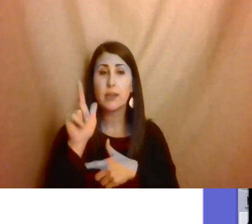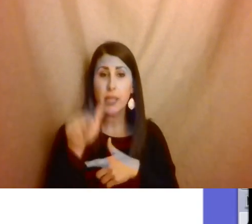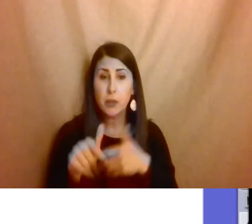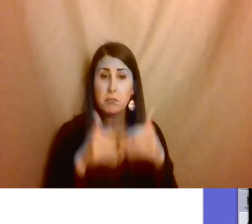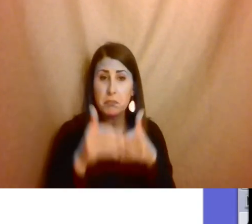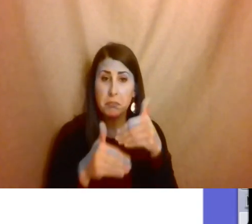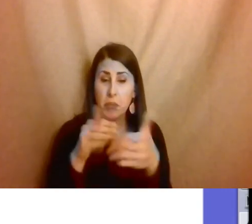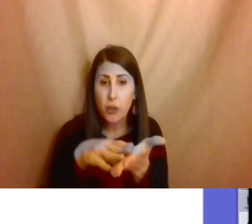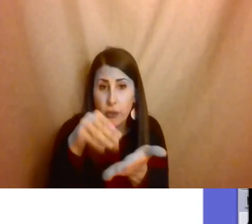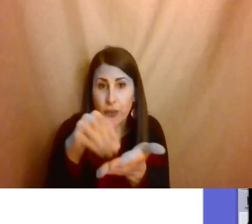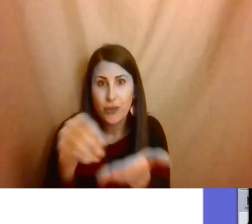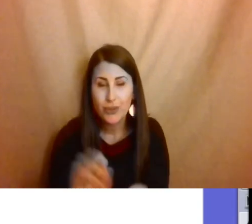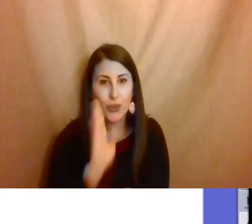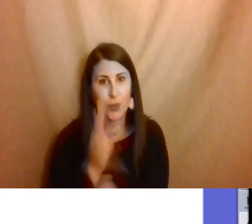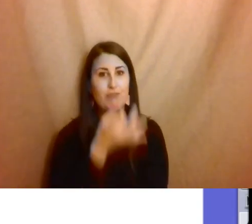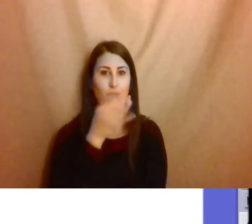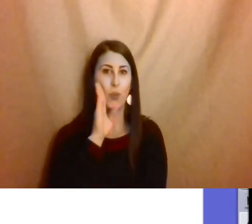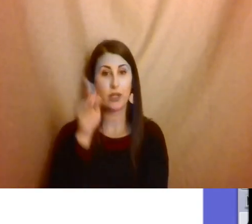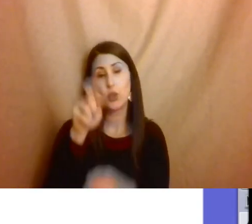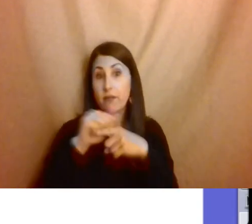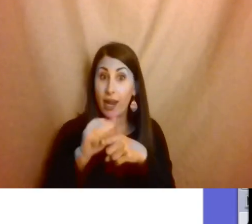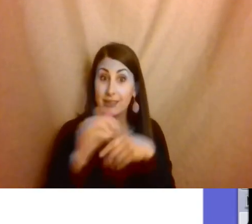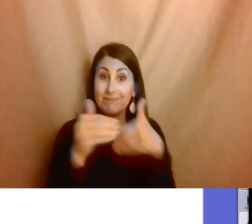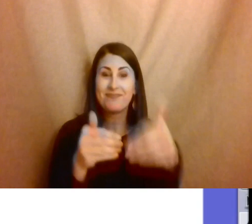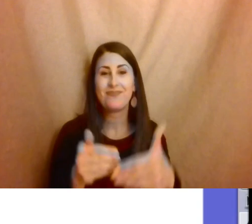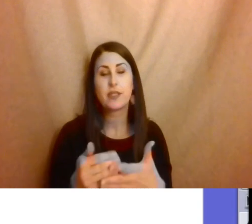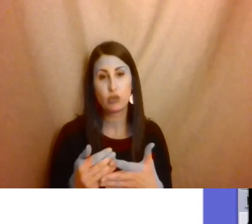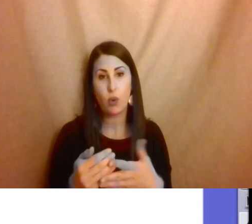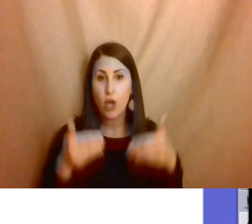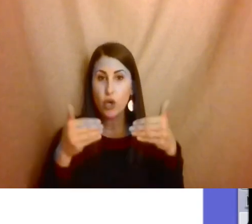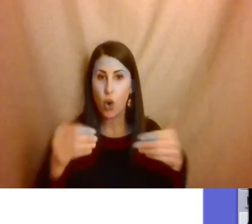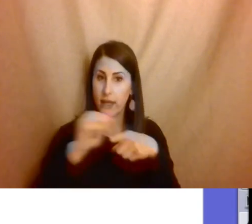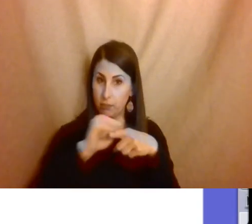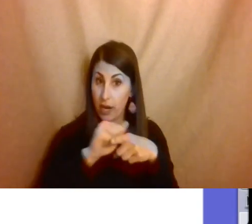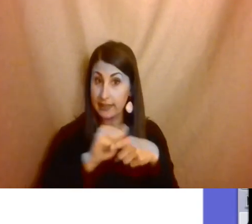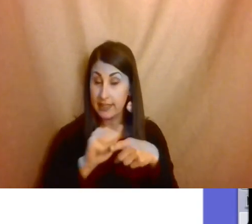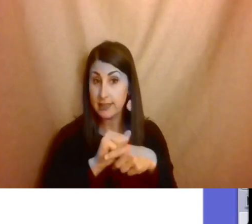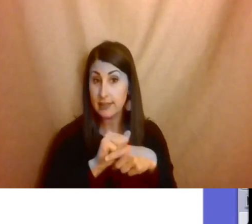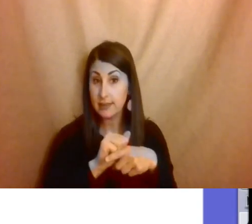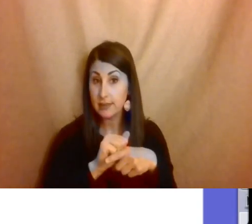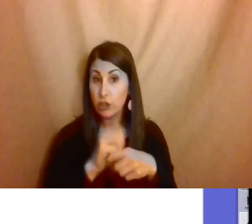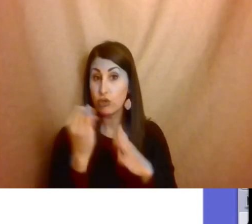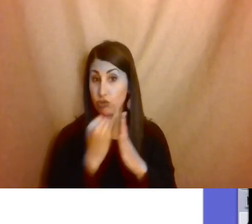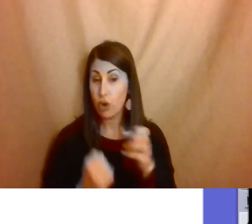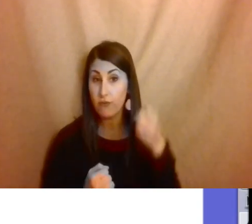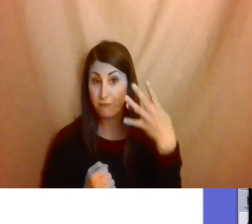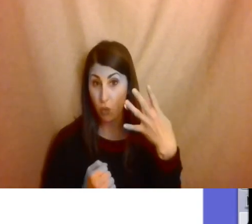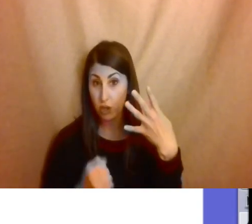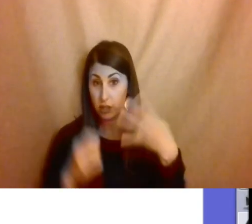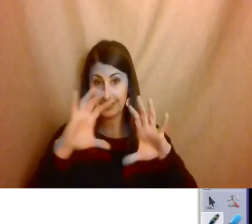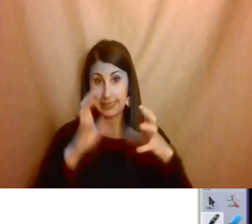4 other ones. And then press play so that I can draw 4 other ones with us too. So go ahead and press pause.